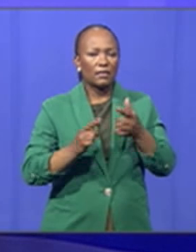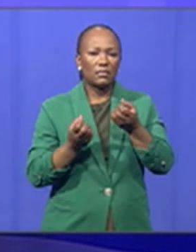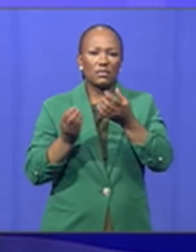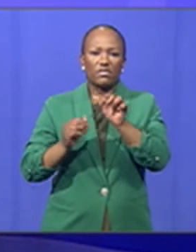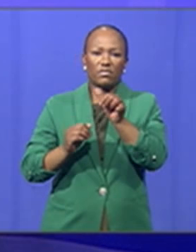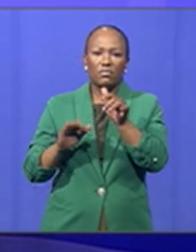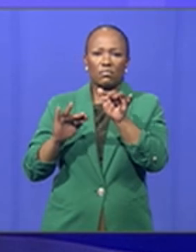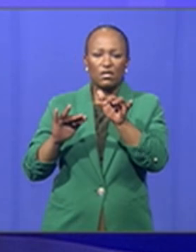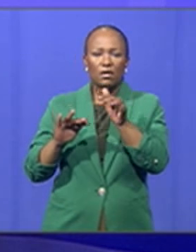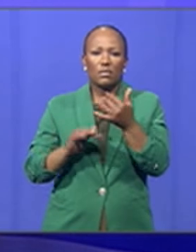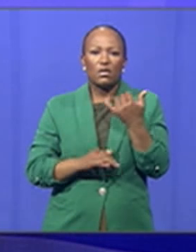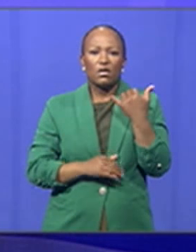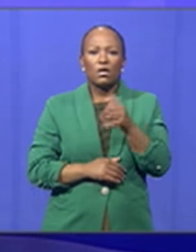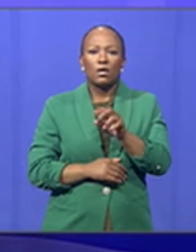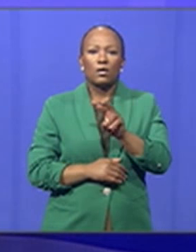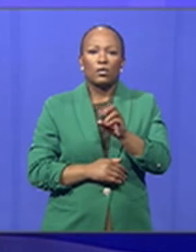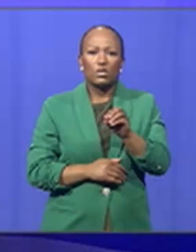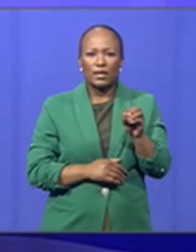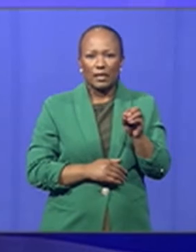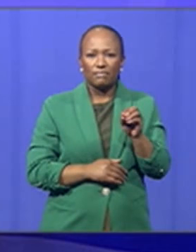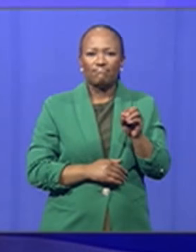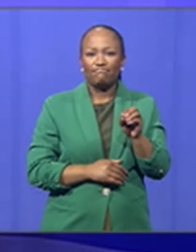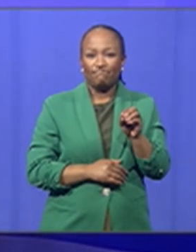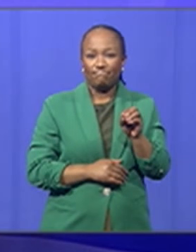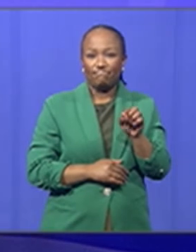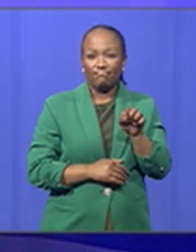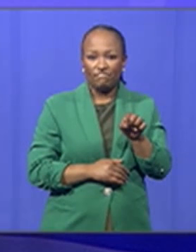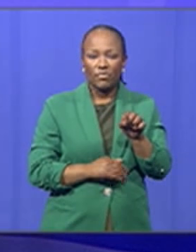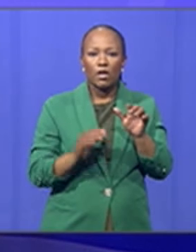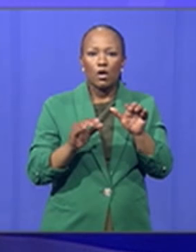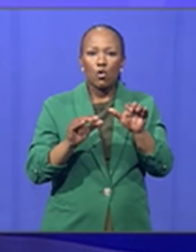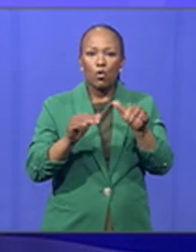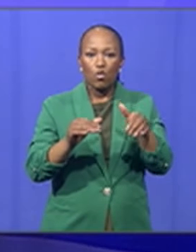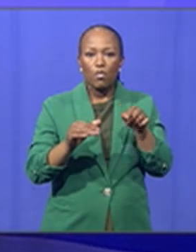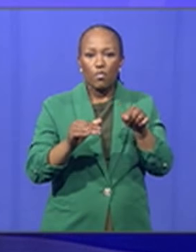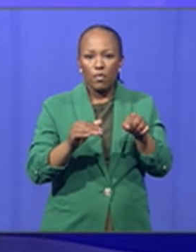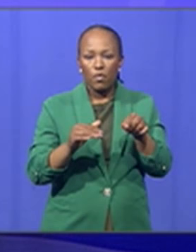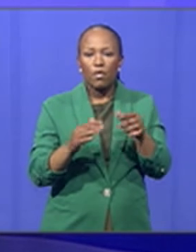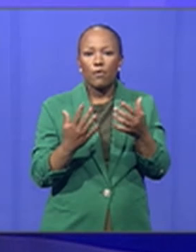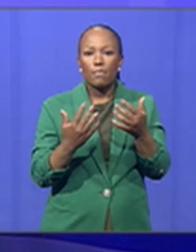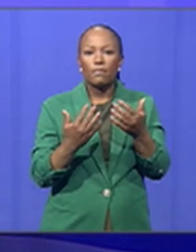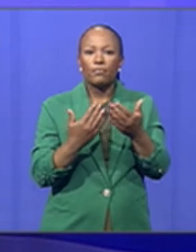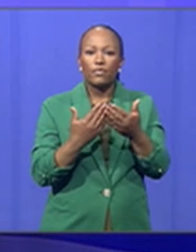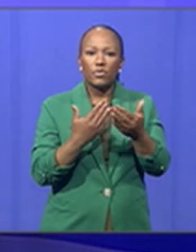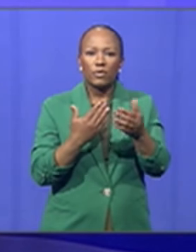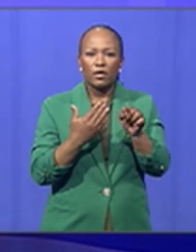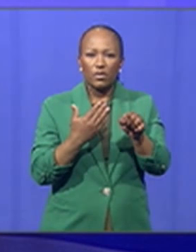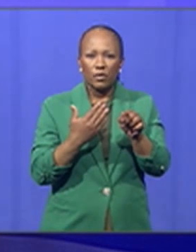ya naga ka bongwaga wa 2000 Makgoba Concern Group yeo e akaretšago